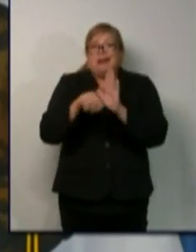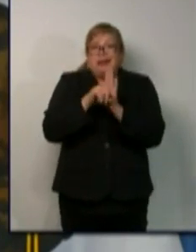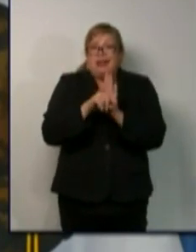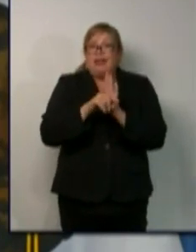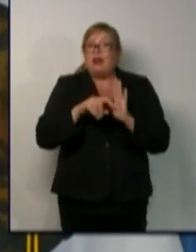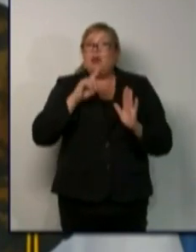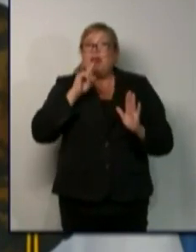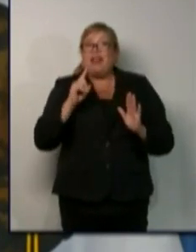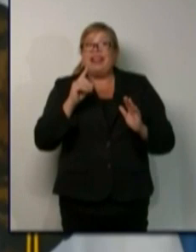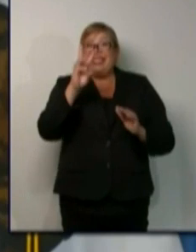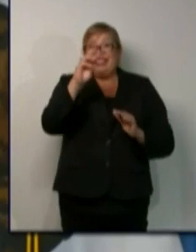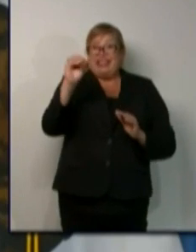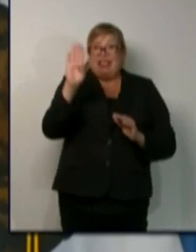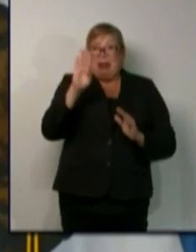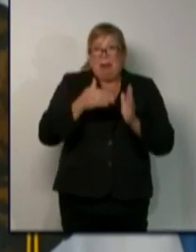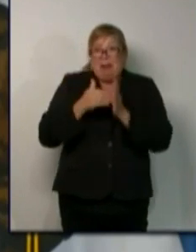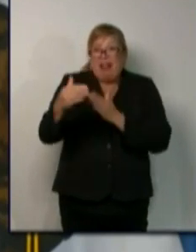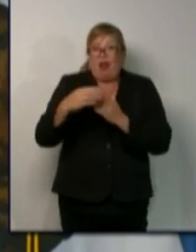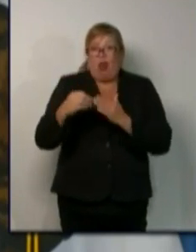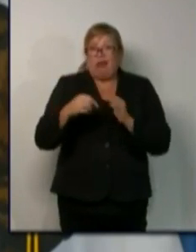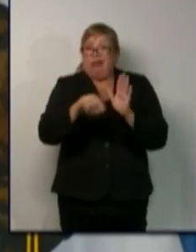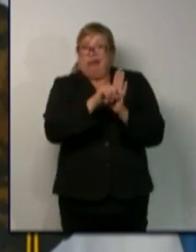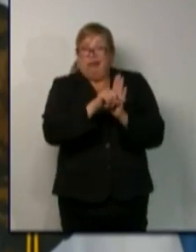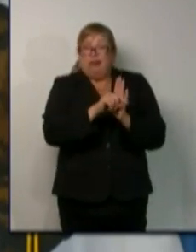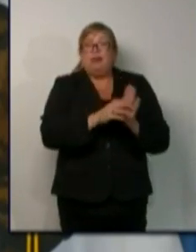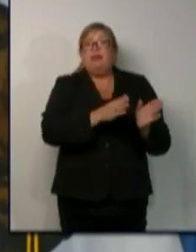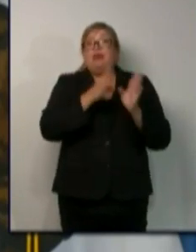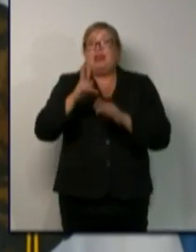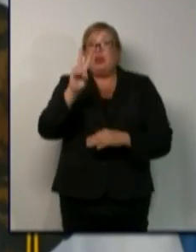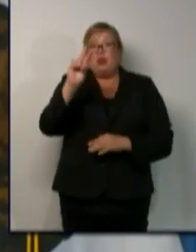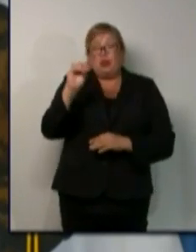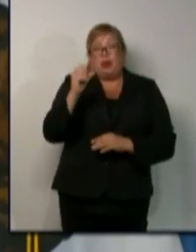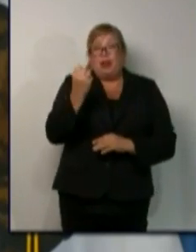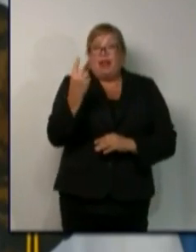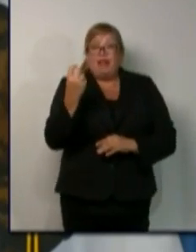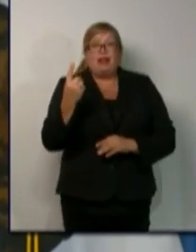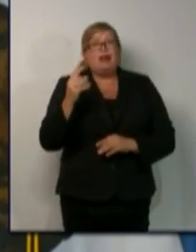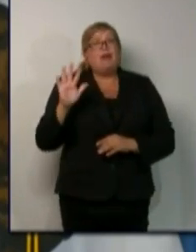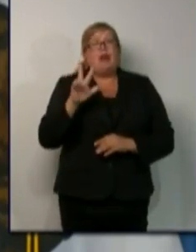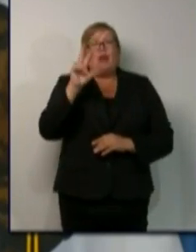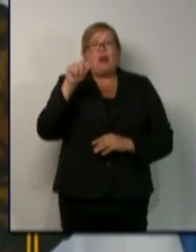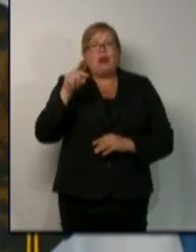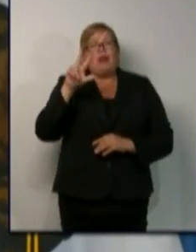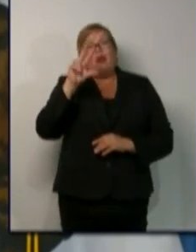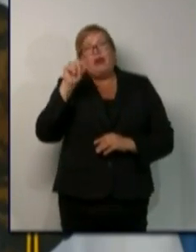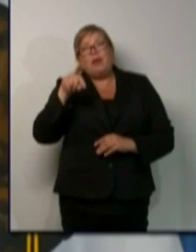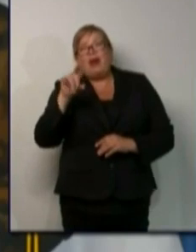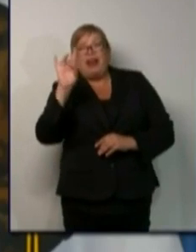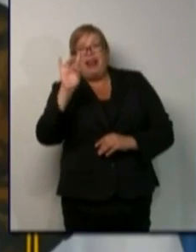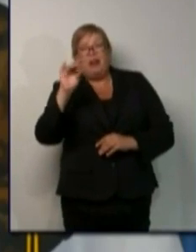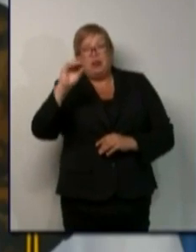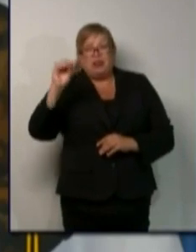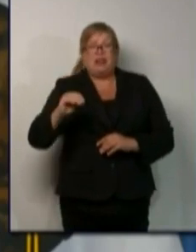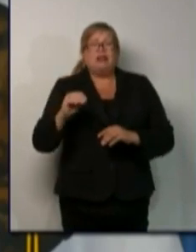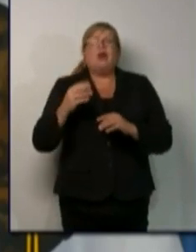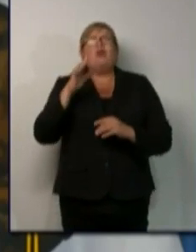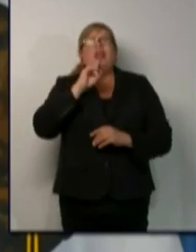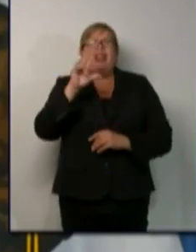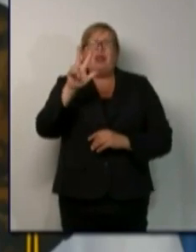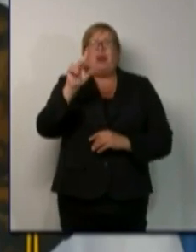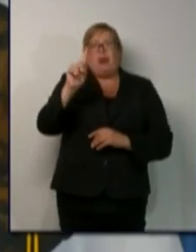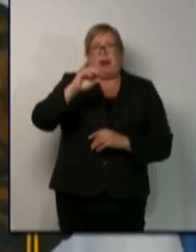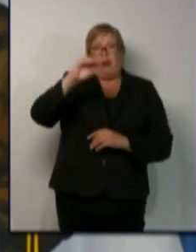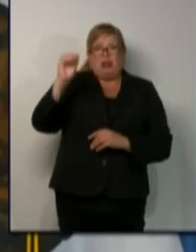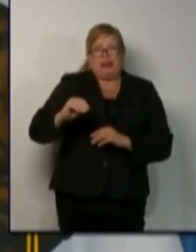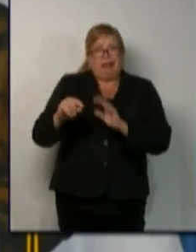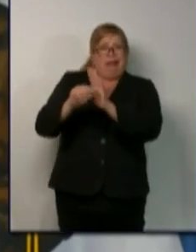roughly $60 billion shortfall. 2011, it was about 30.8%, 31%